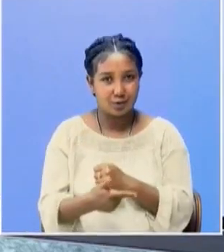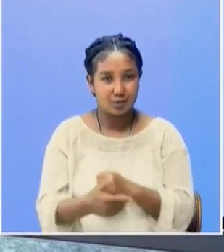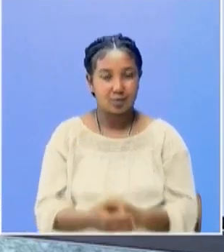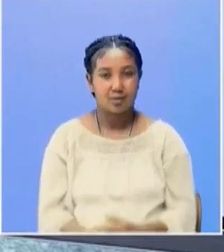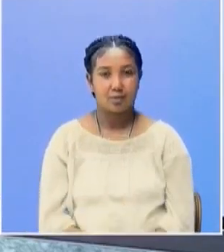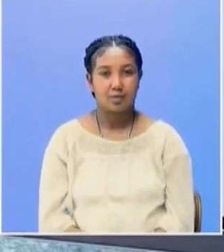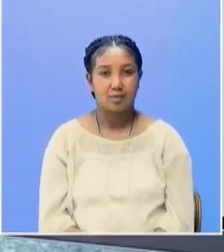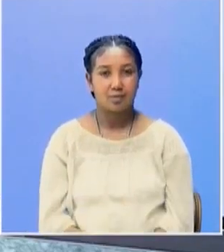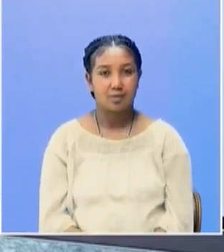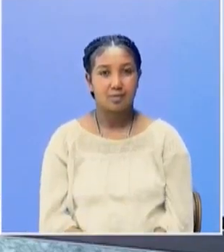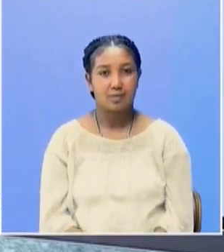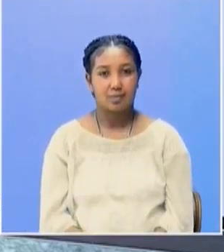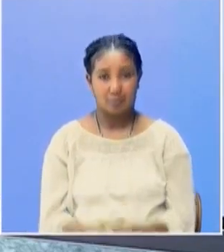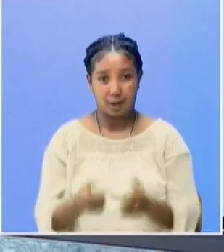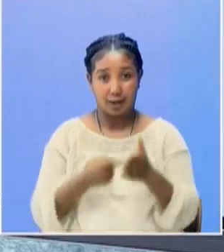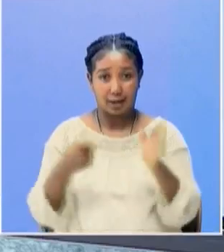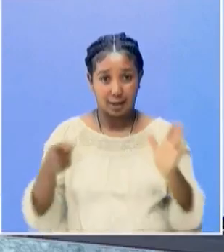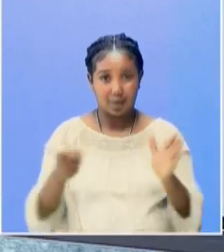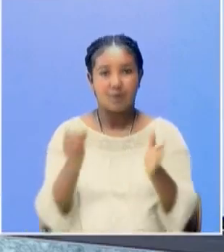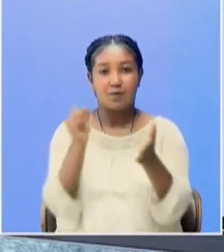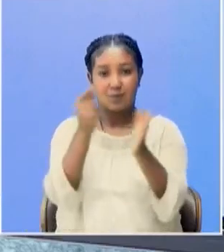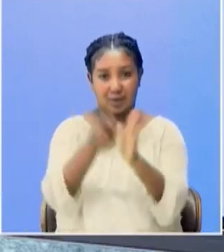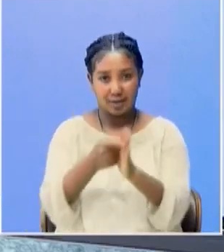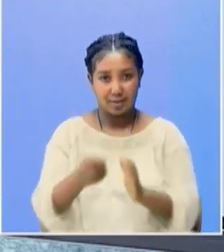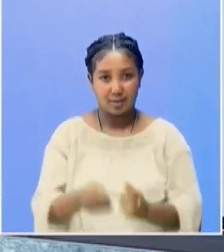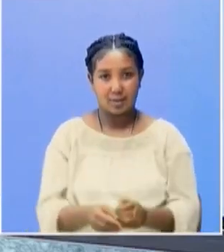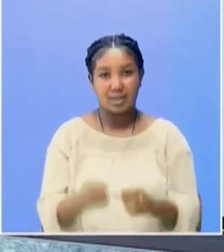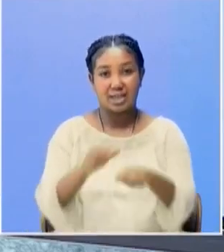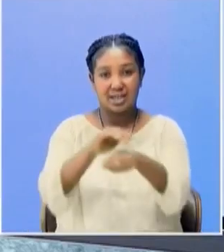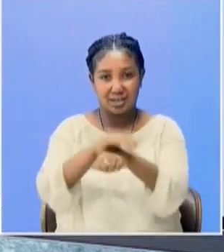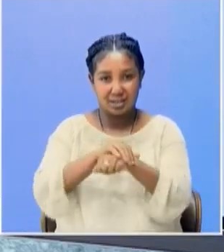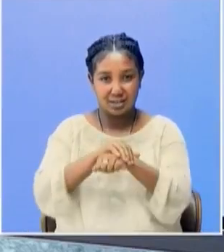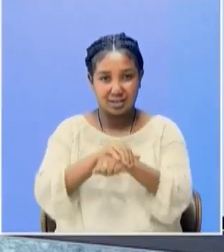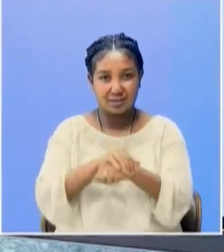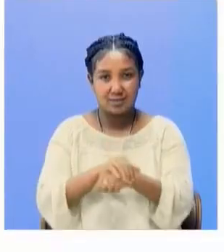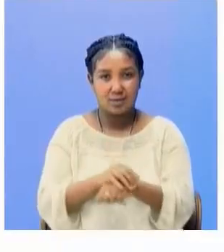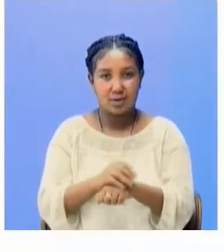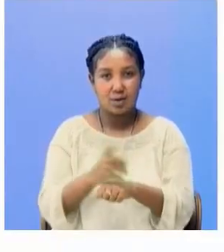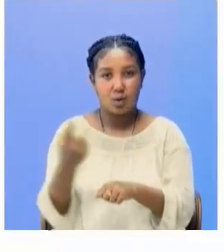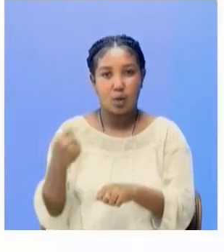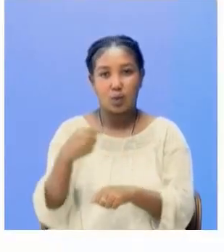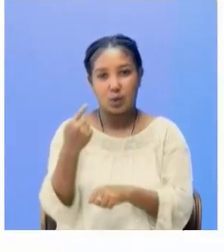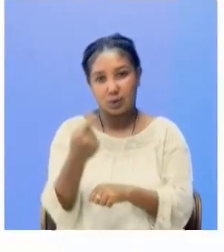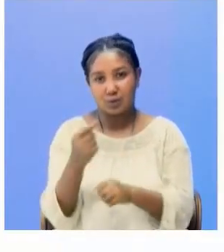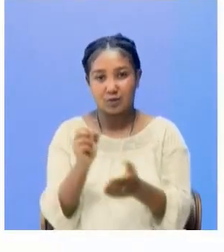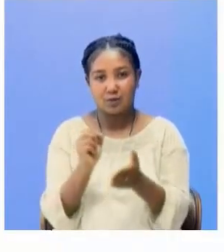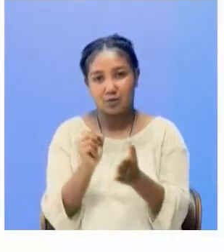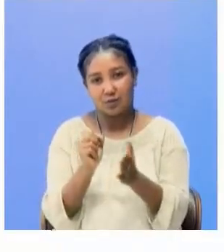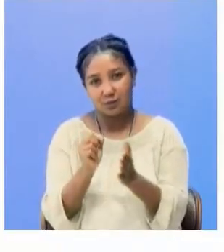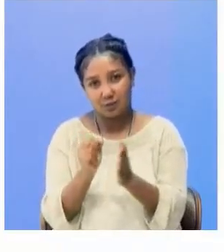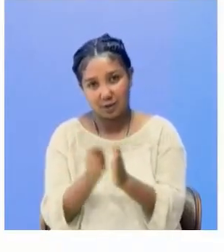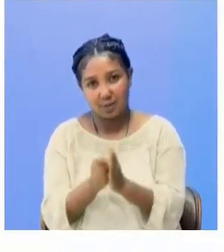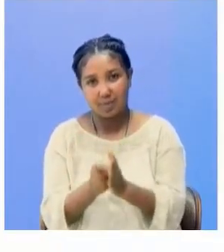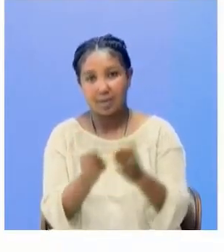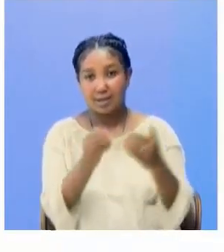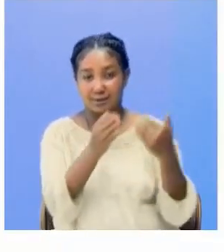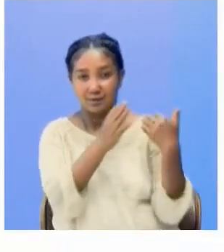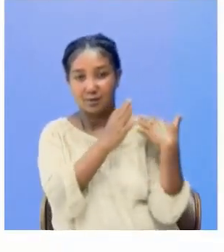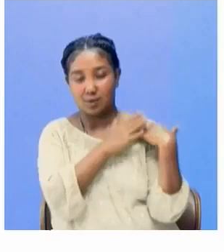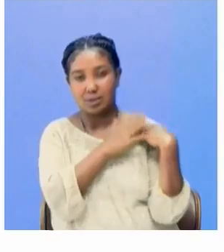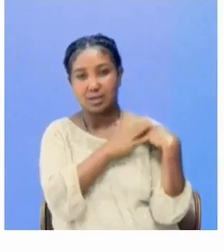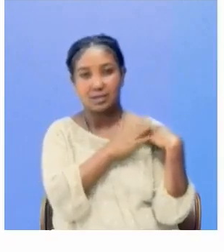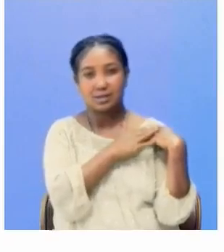in. Is it clear? For example, in English, when we're using just subject,